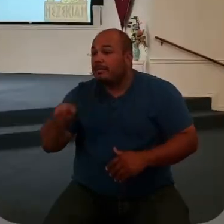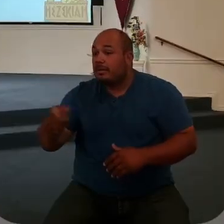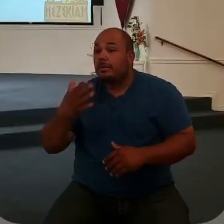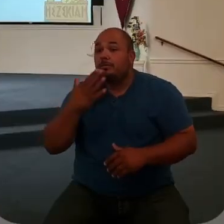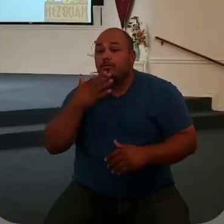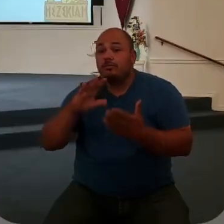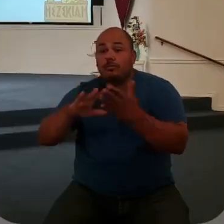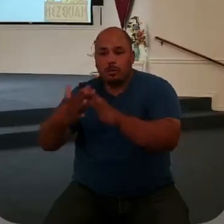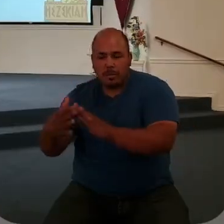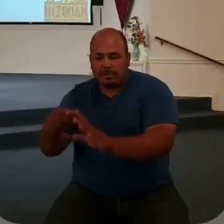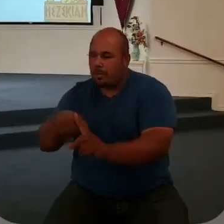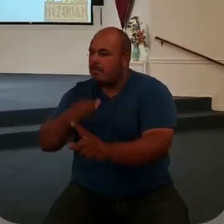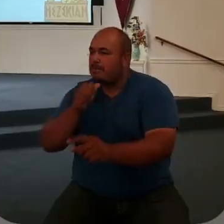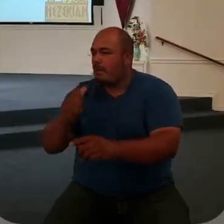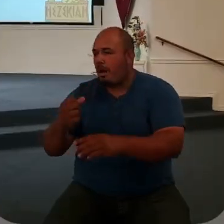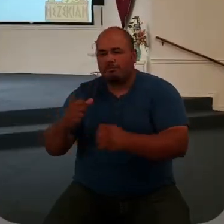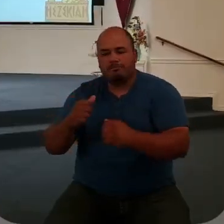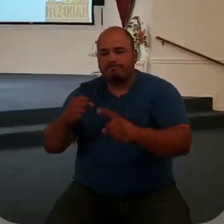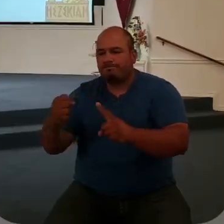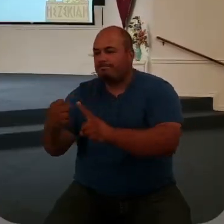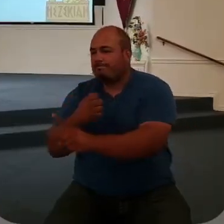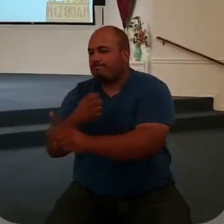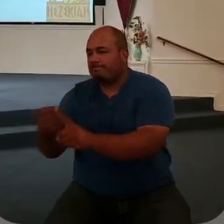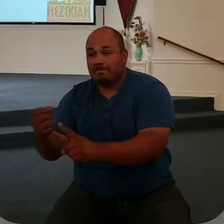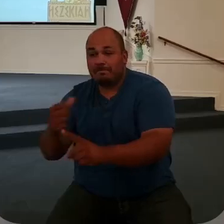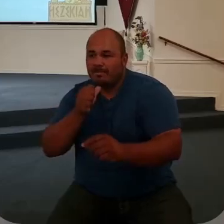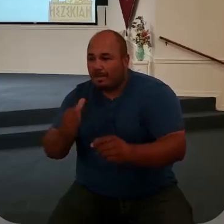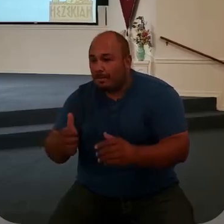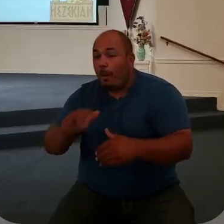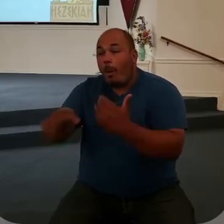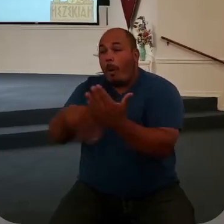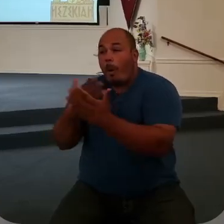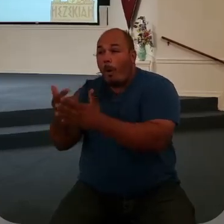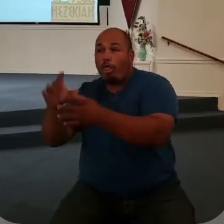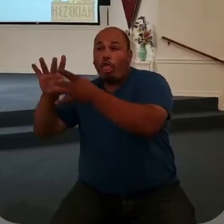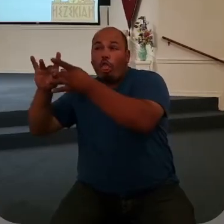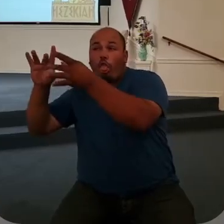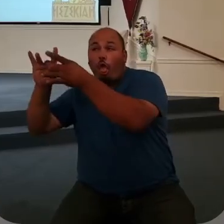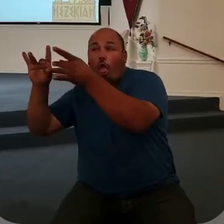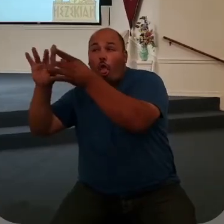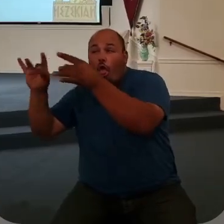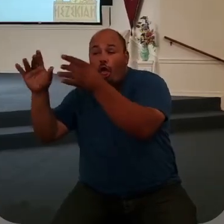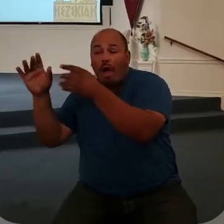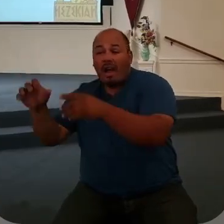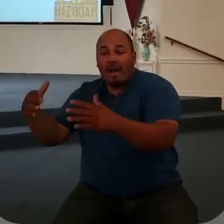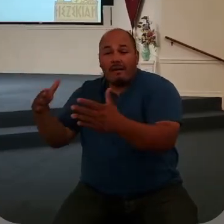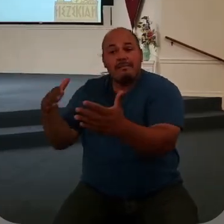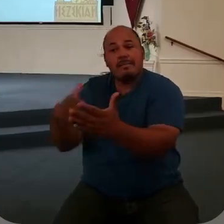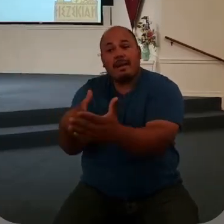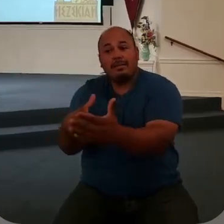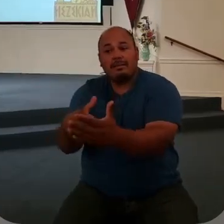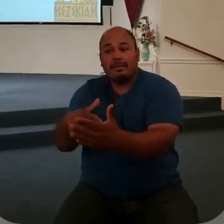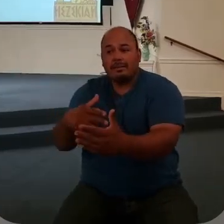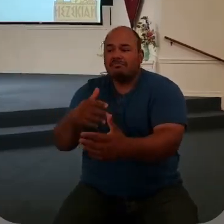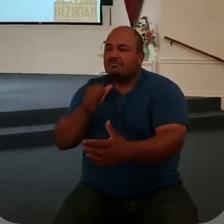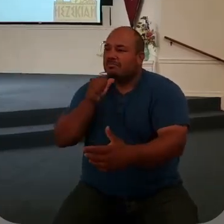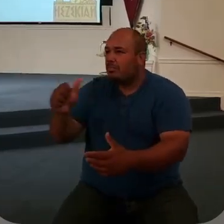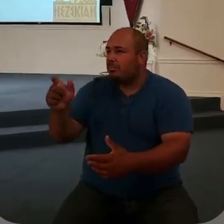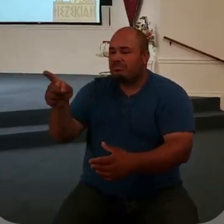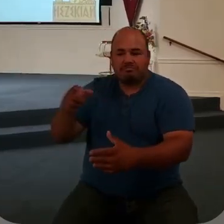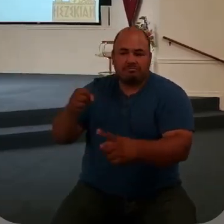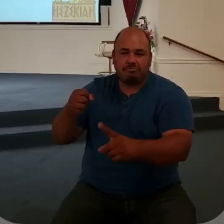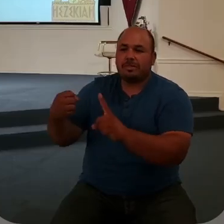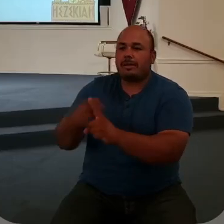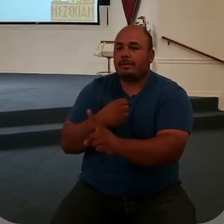all the threats from the king of Assyria, after all the intimidation, God himself will rise up and defend Jerusalem, and he will send the